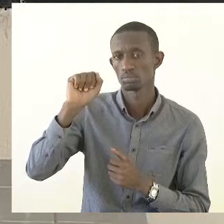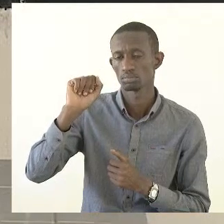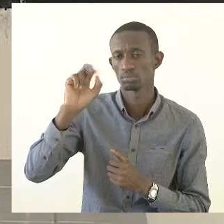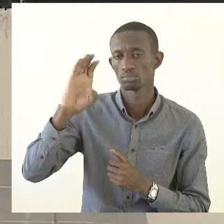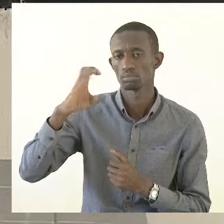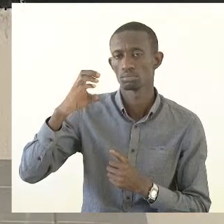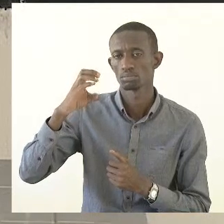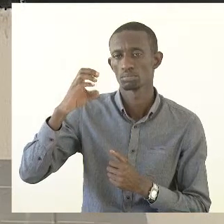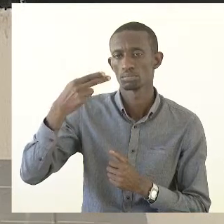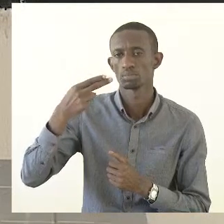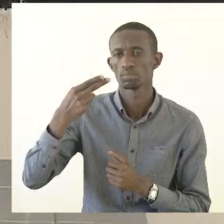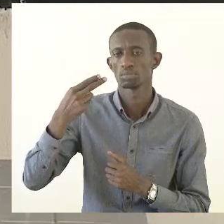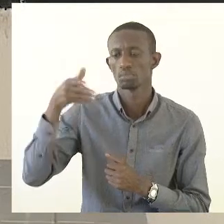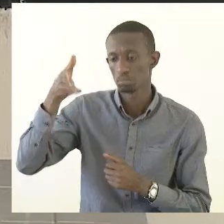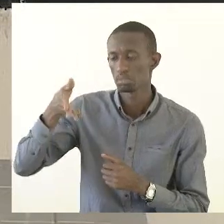in the food